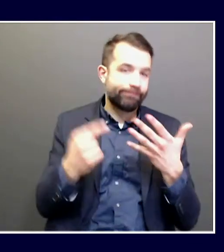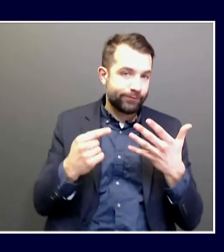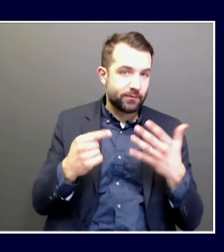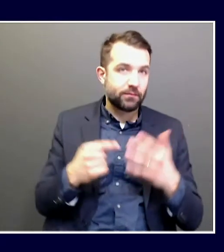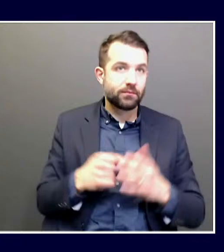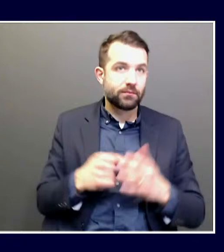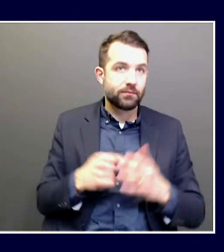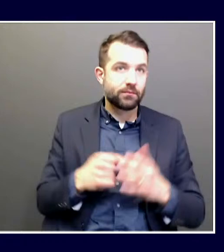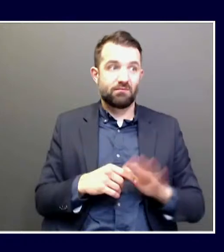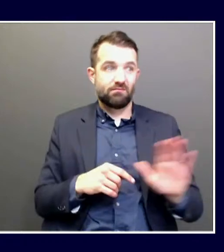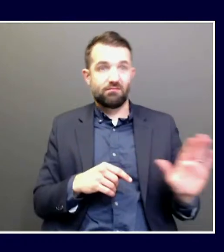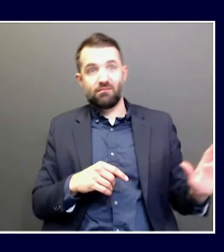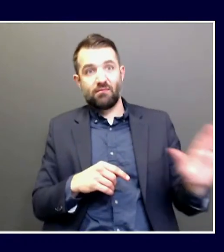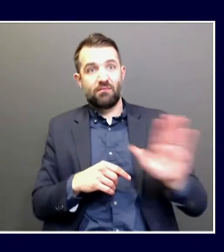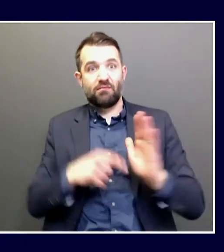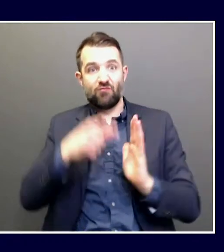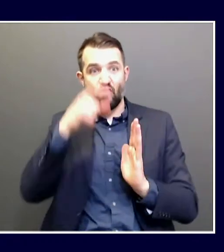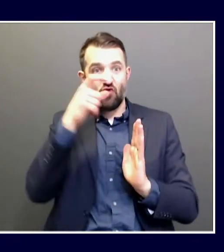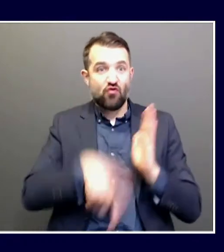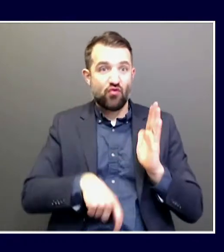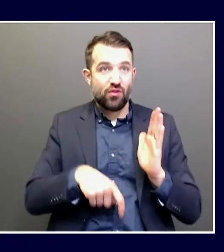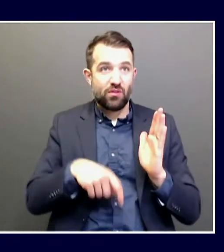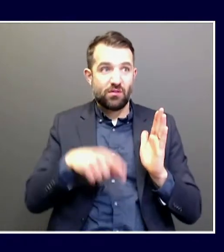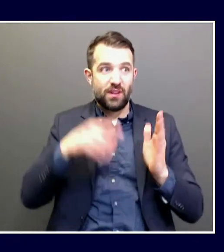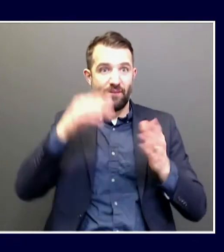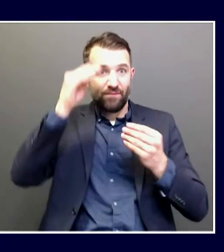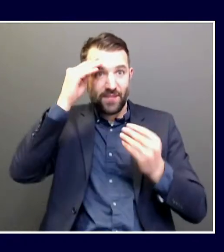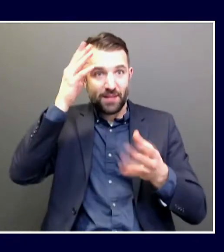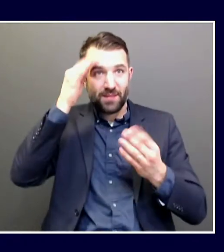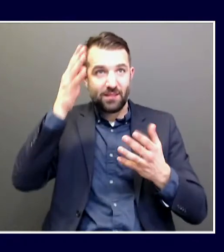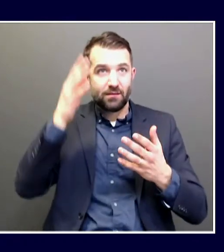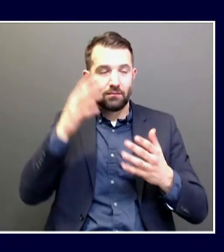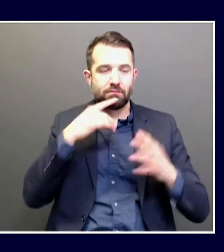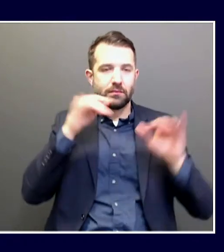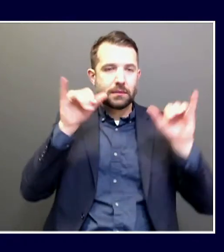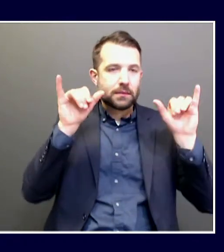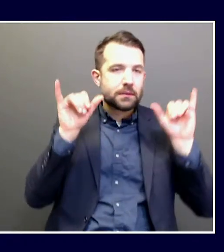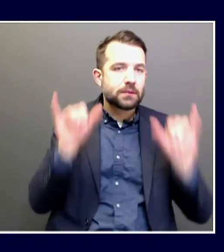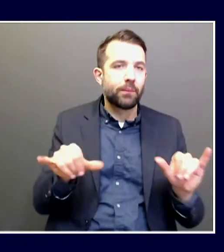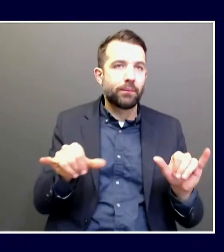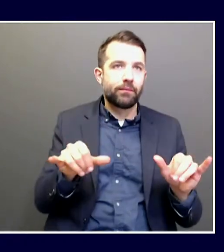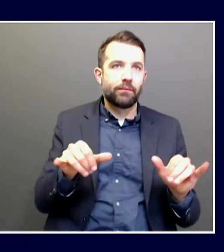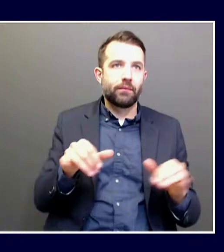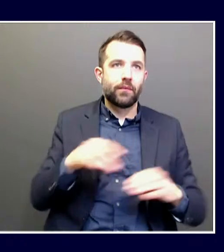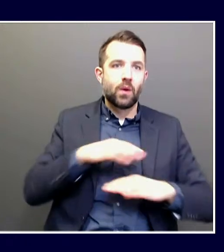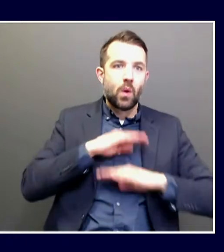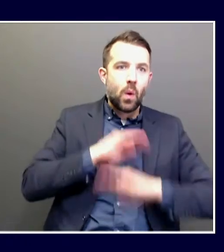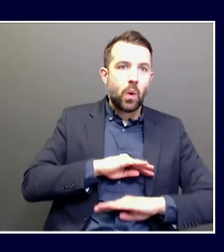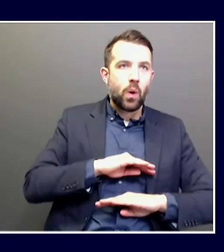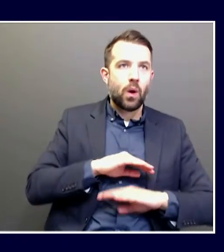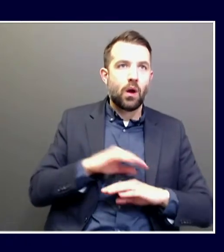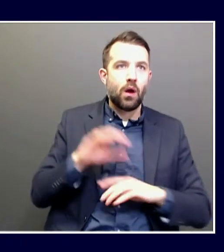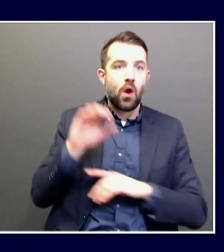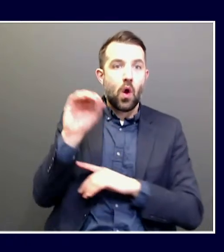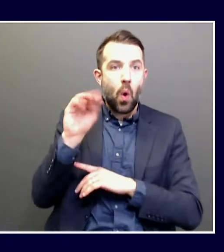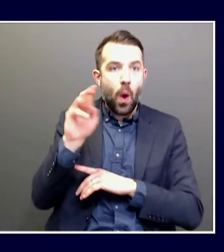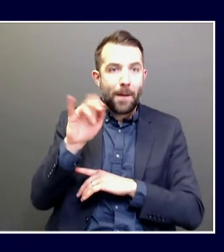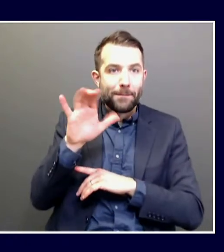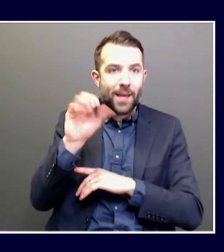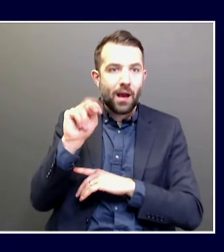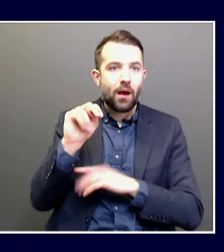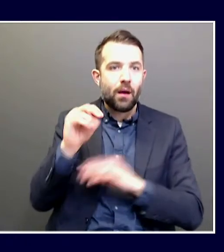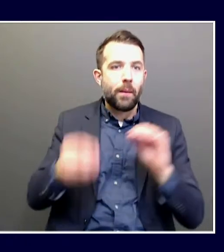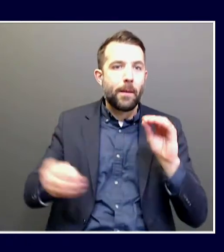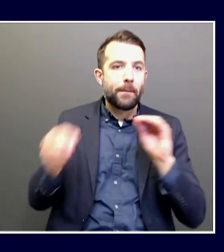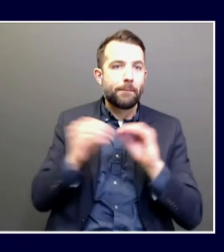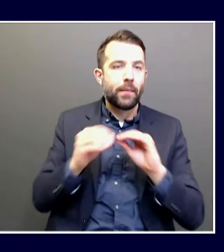same direction, which is thankfully that Omicron is milder than Delta. But boy, that's not saying a lot. And Delta